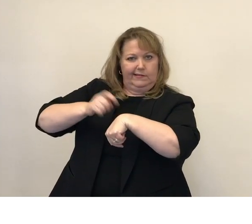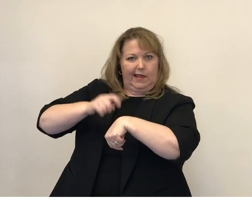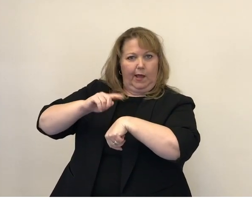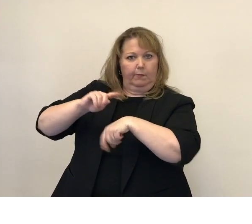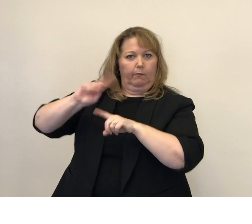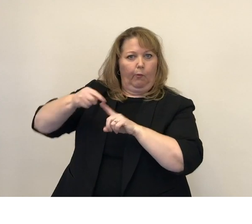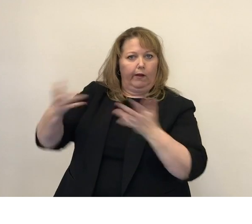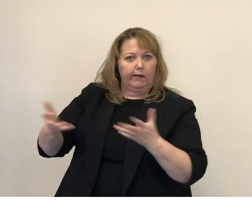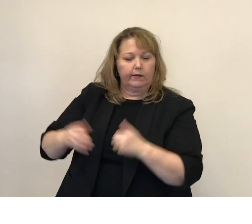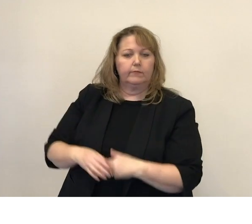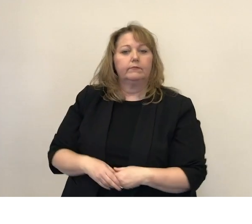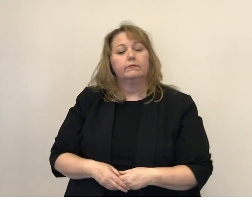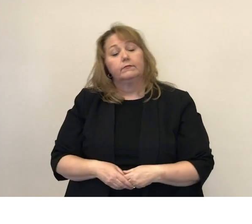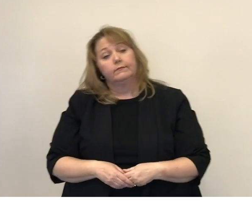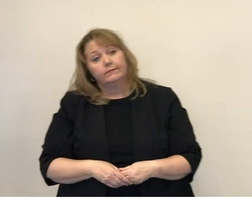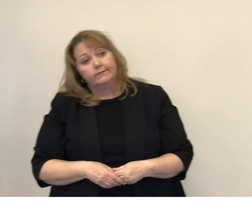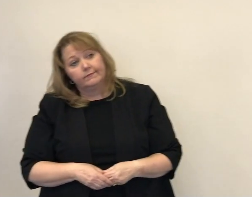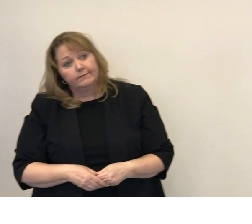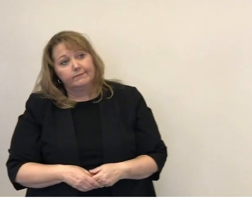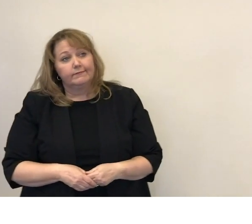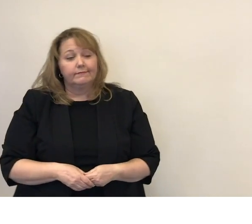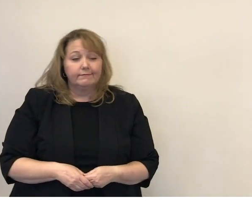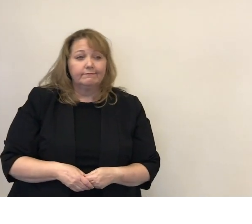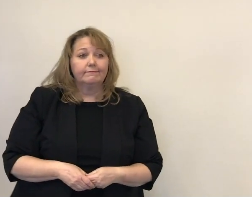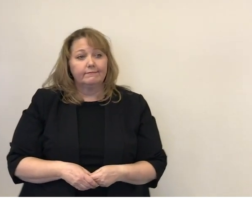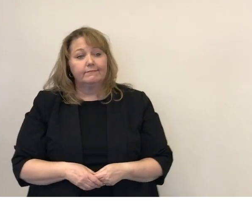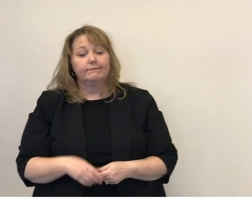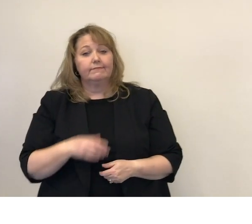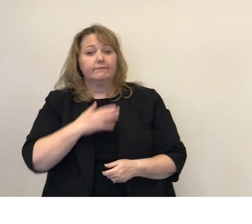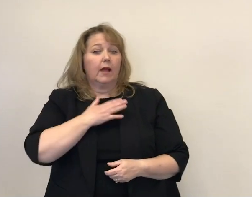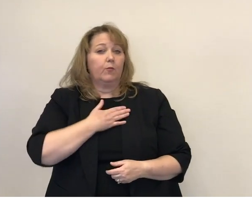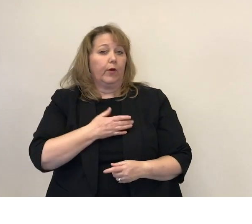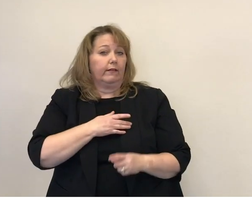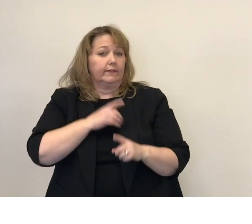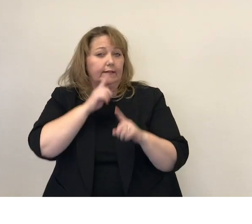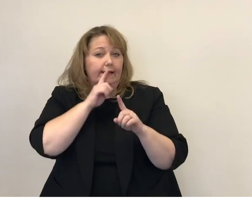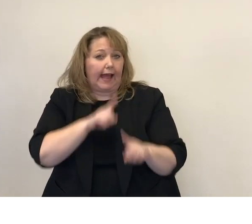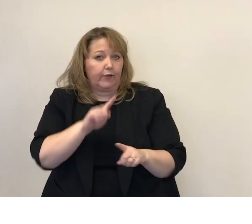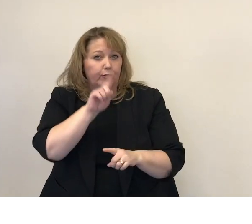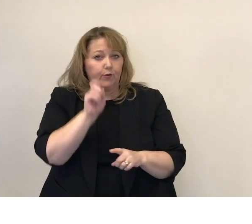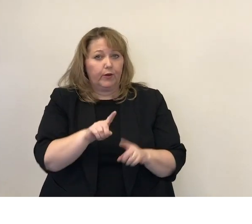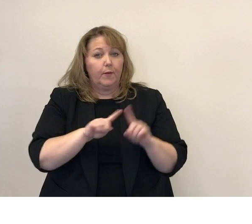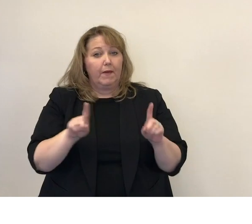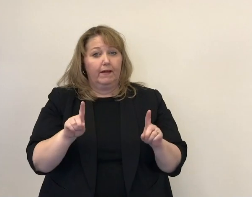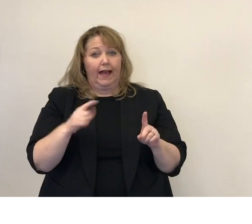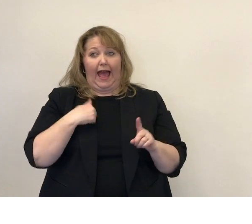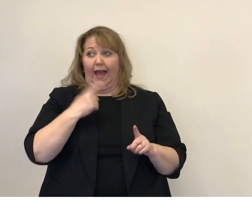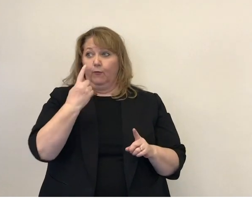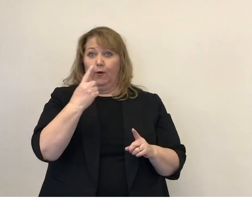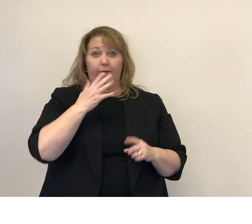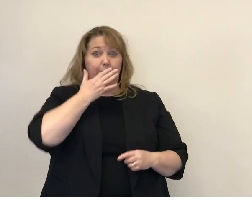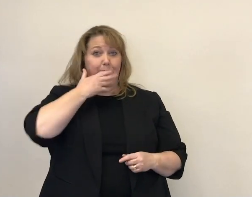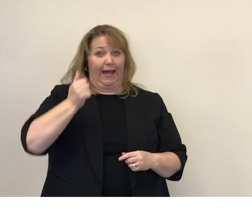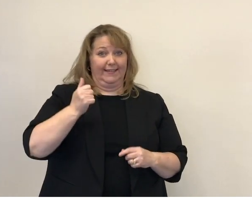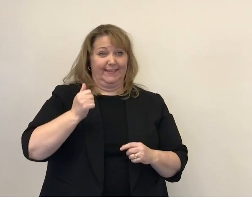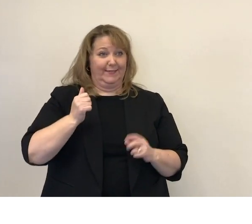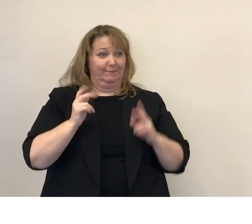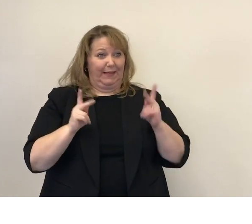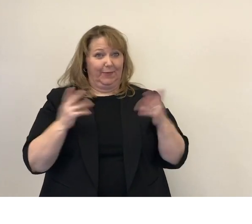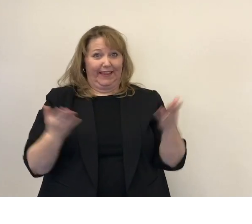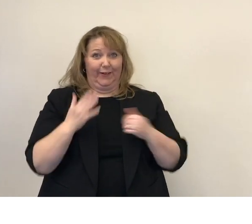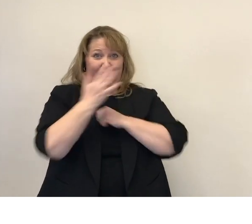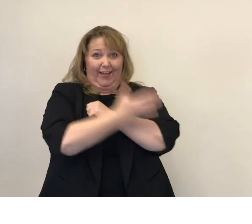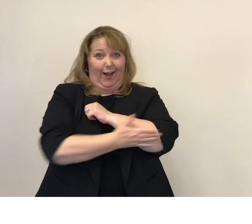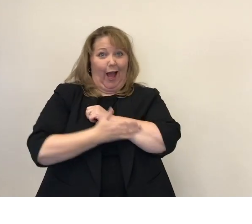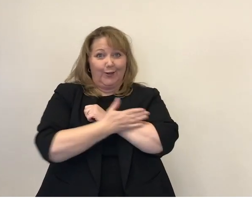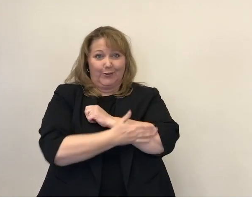I'll answer the question, but I've got the preeminent person, one of the preeminent people in the country here to talk about testing, so I hope we can get to those questions.